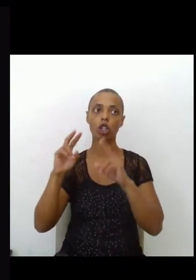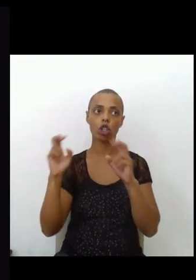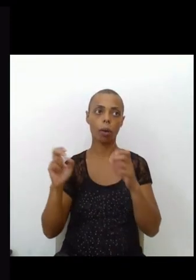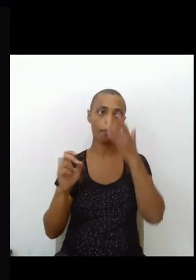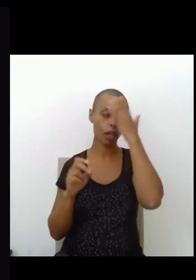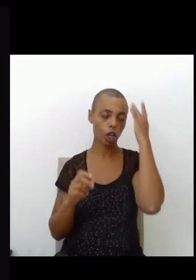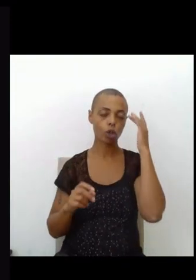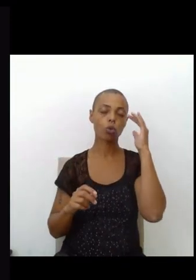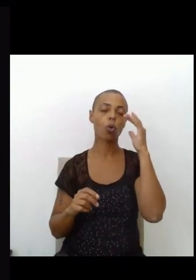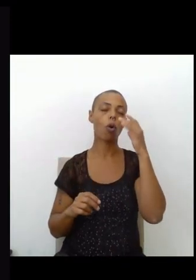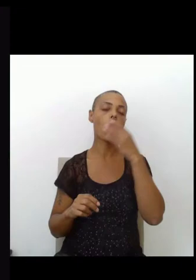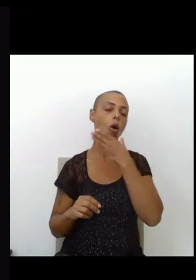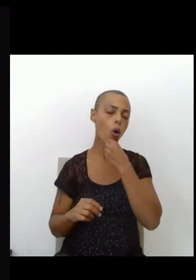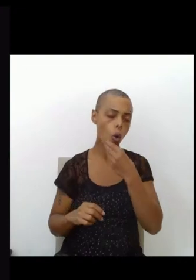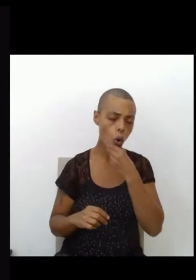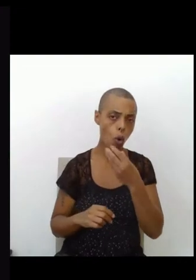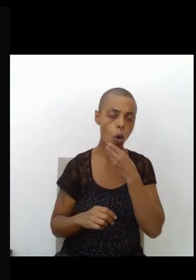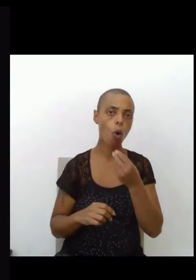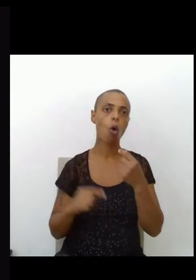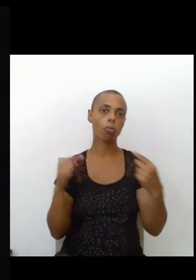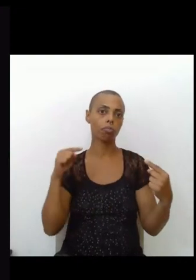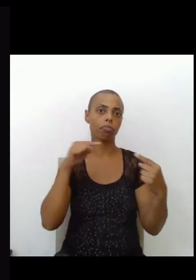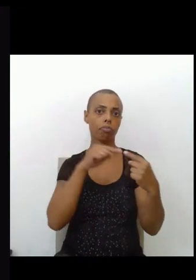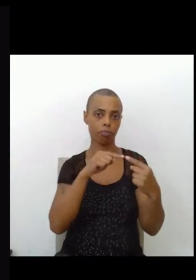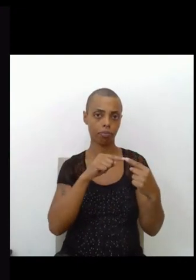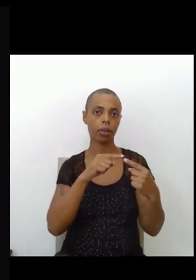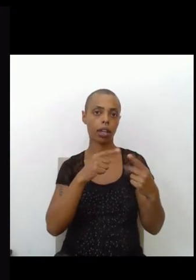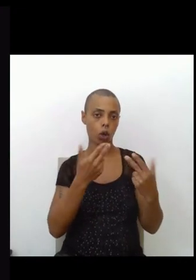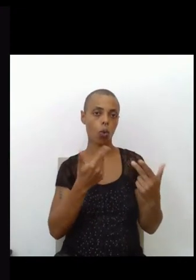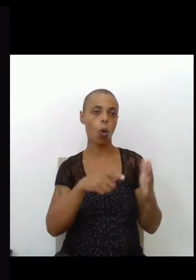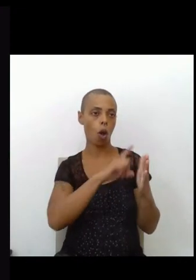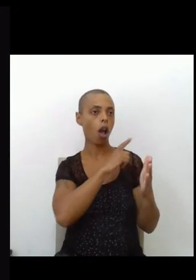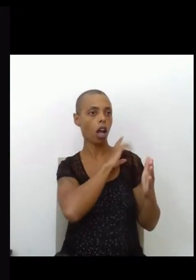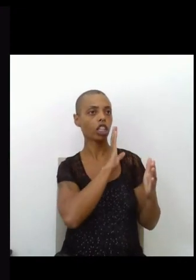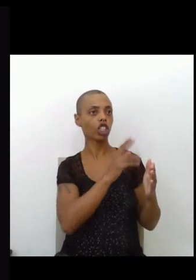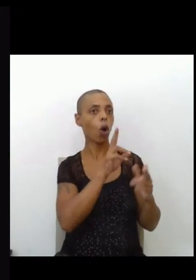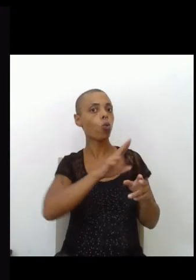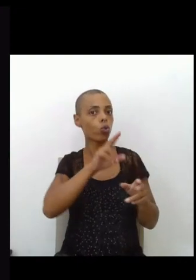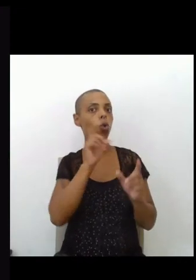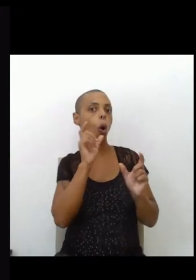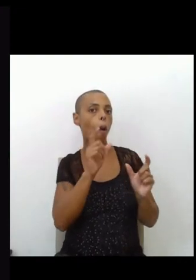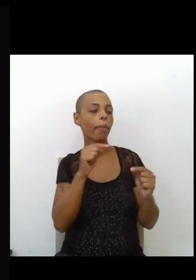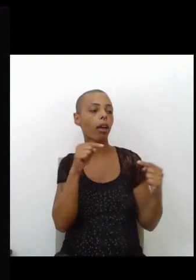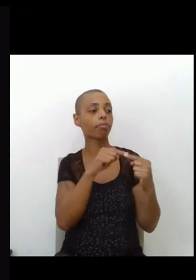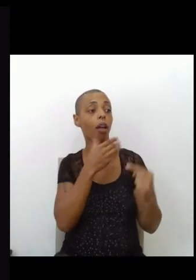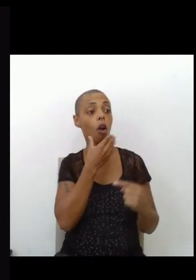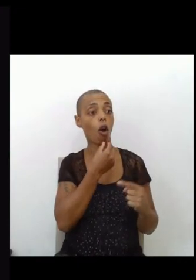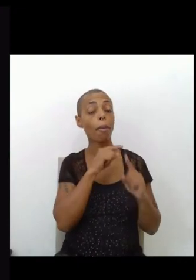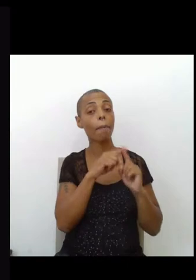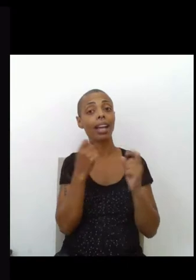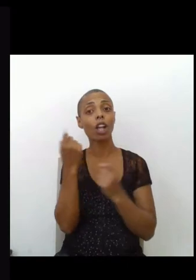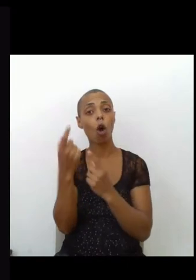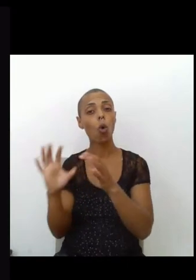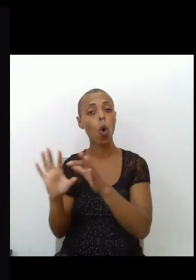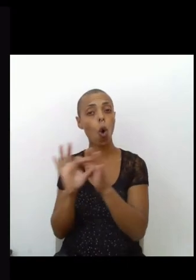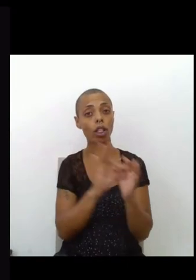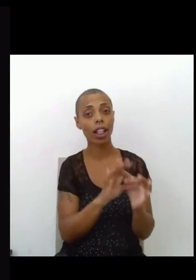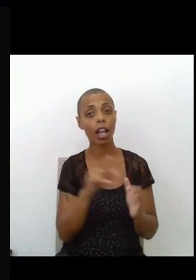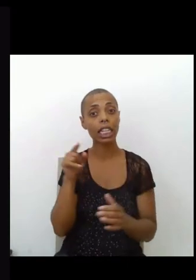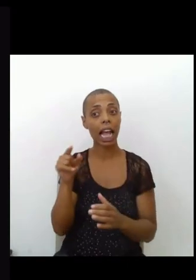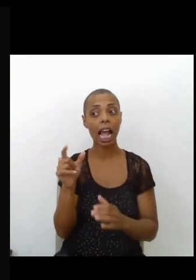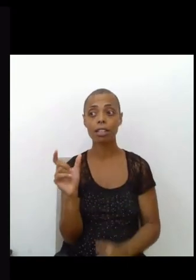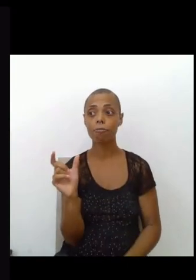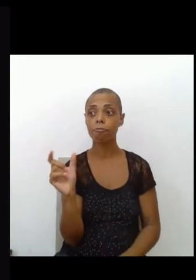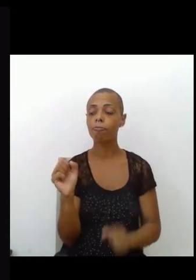explored as I explored in previous work in some contexts it has been assumed to relate only